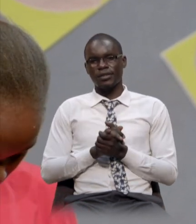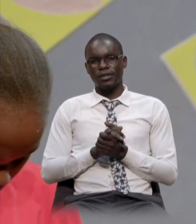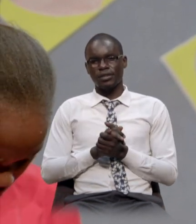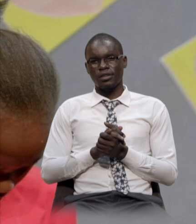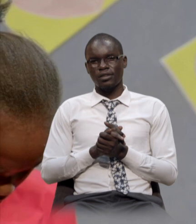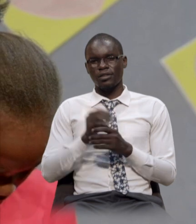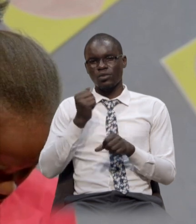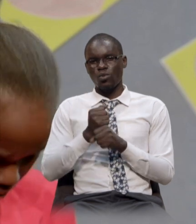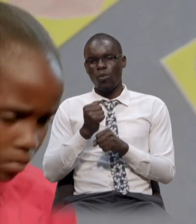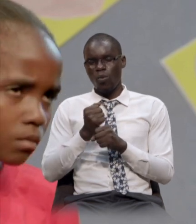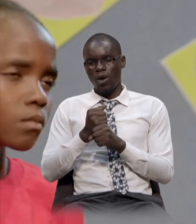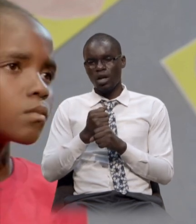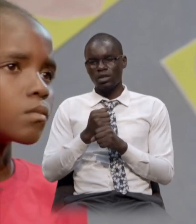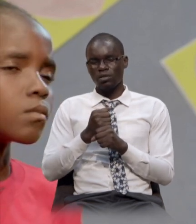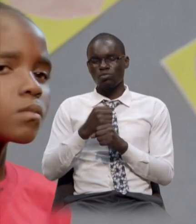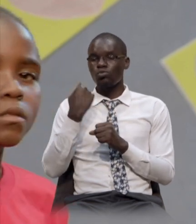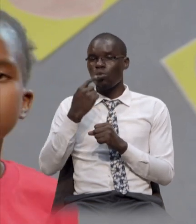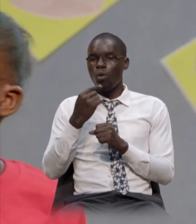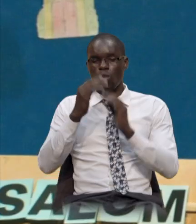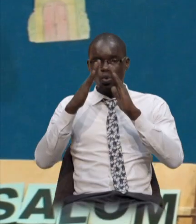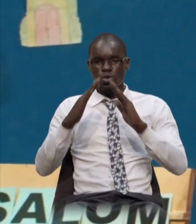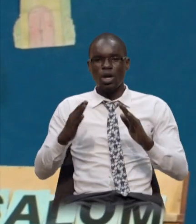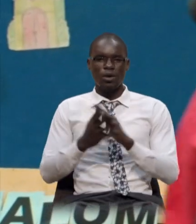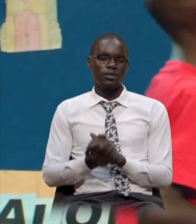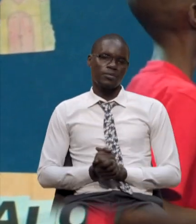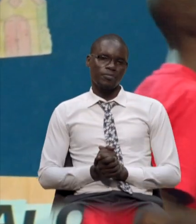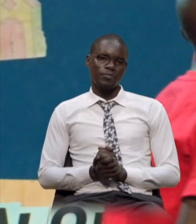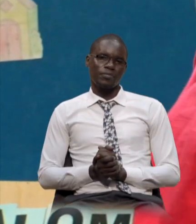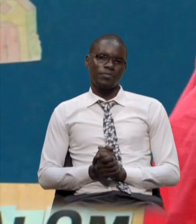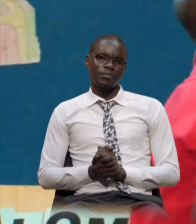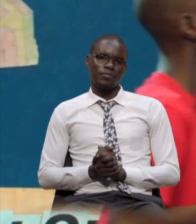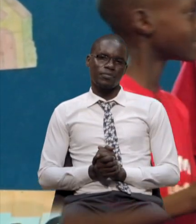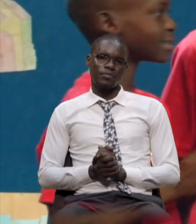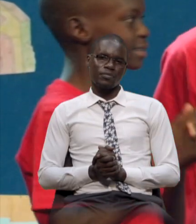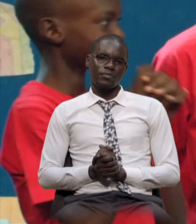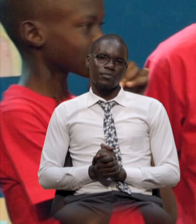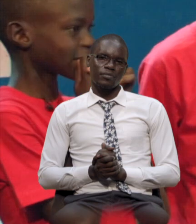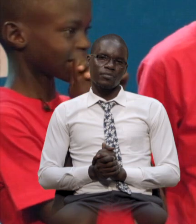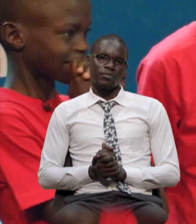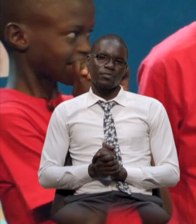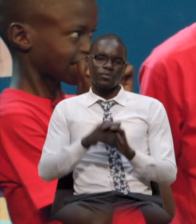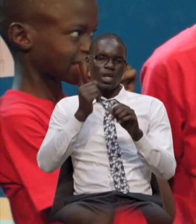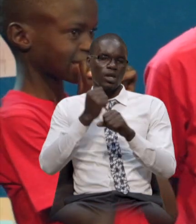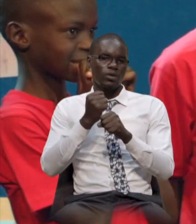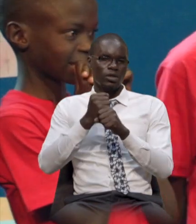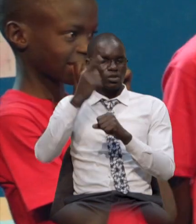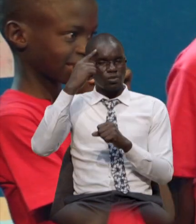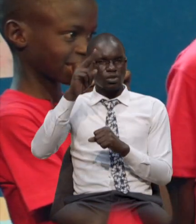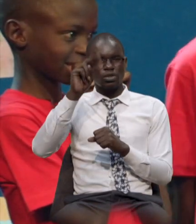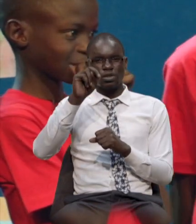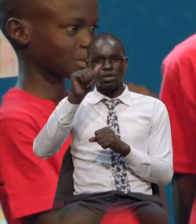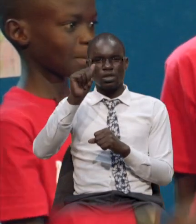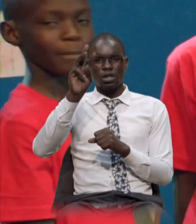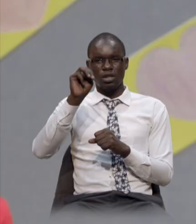was working for who? This girl. Yes, Marvin? He was working for Naaman. He was working